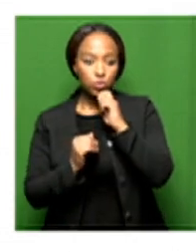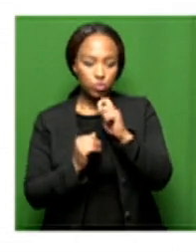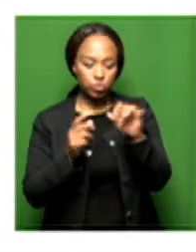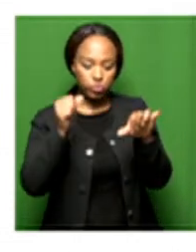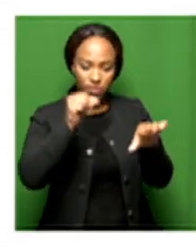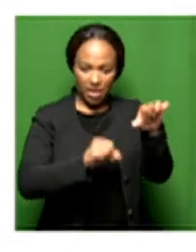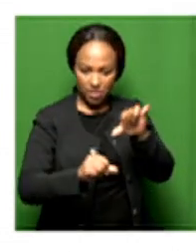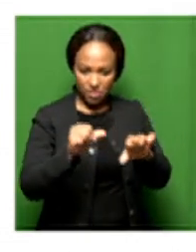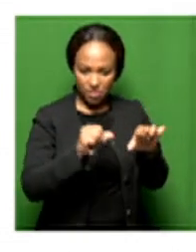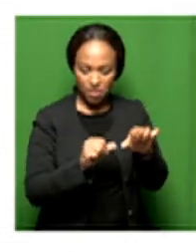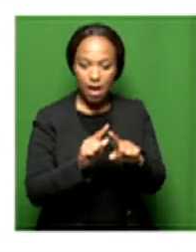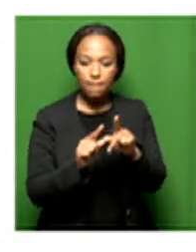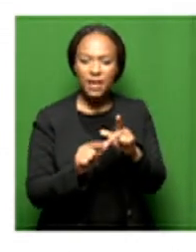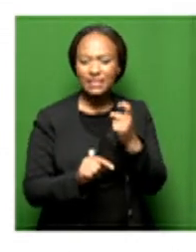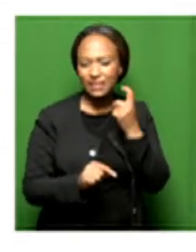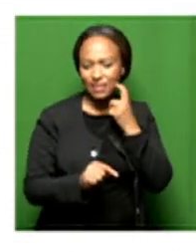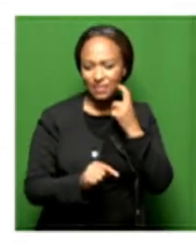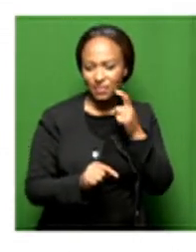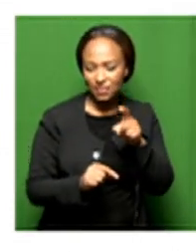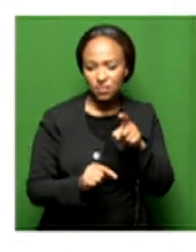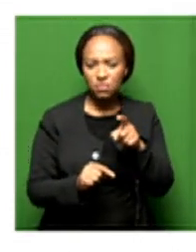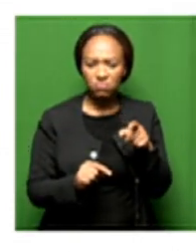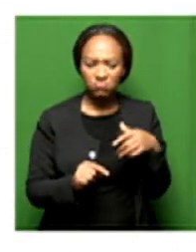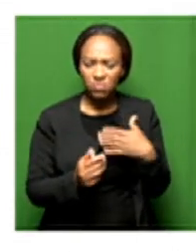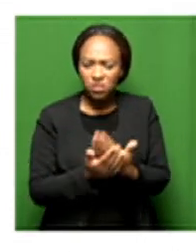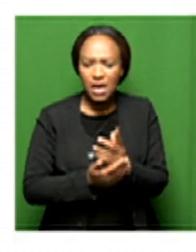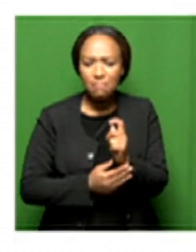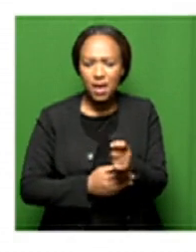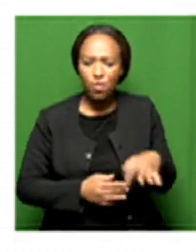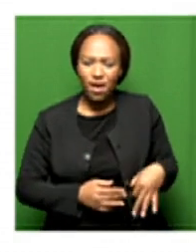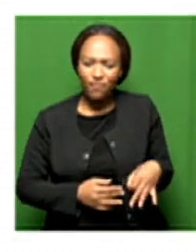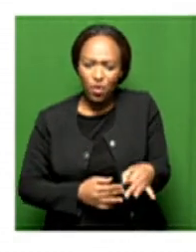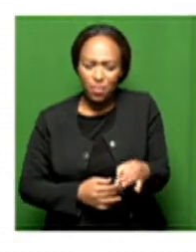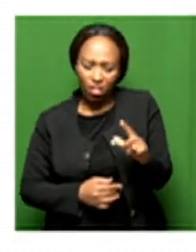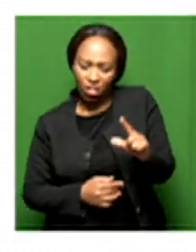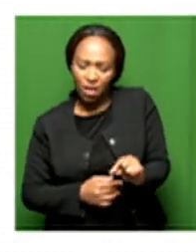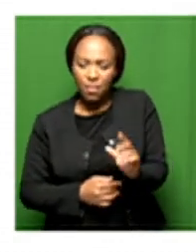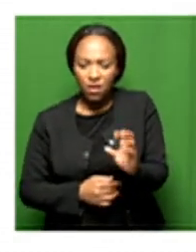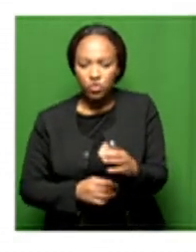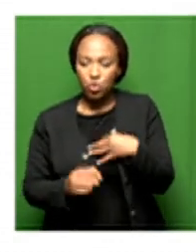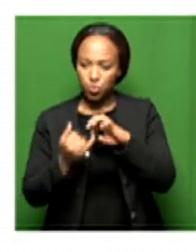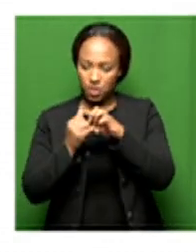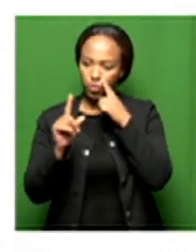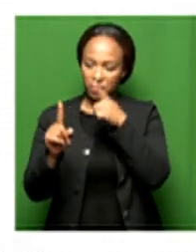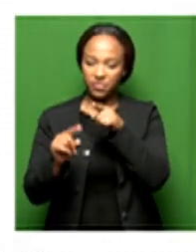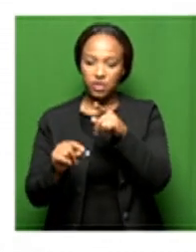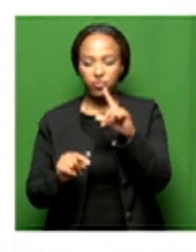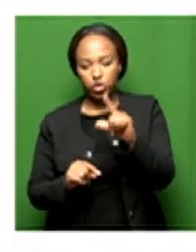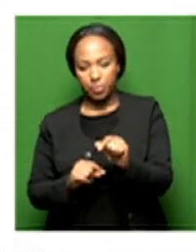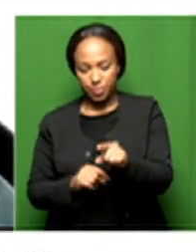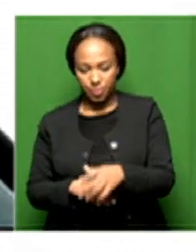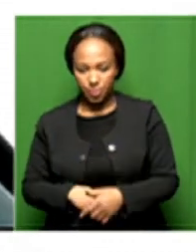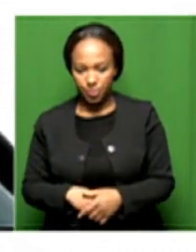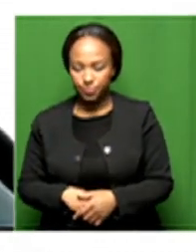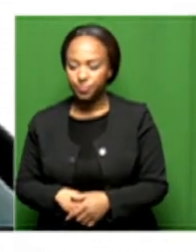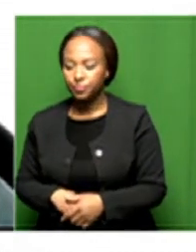science, but it's simple and it is affordable. And that's what we really try to achieve. How then does